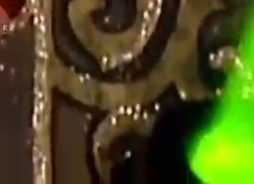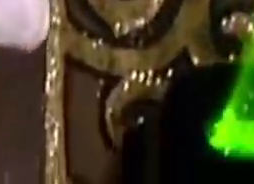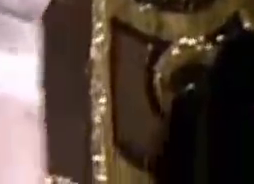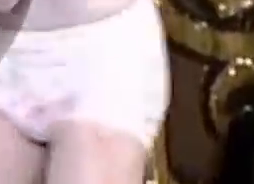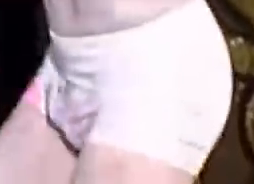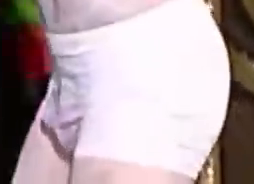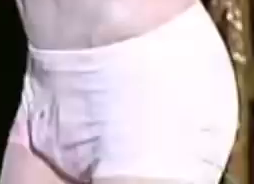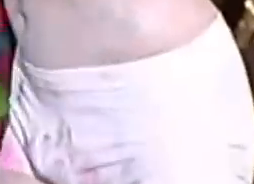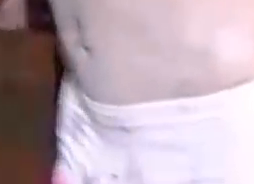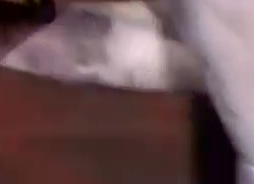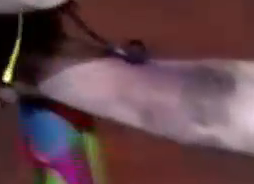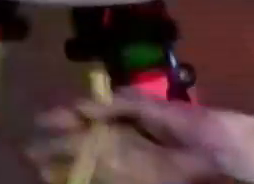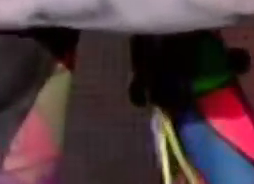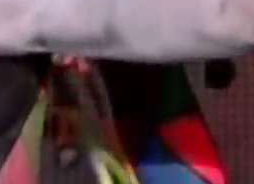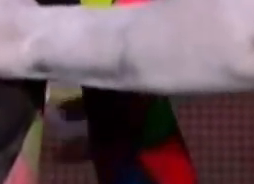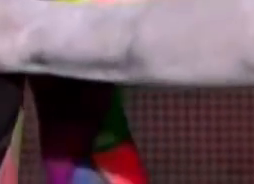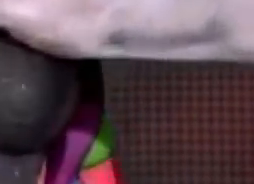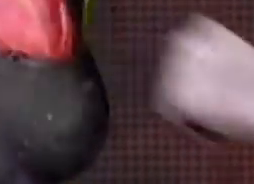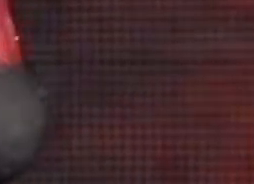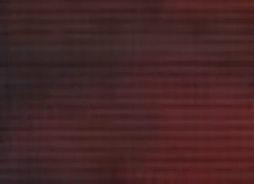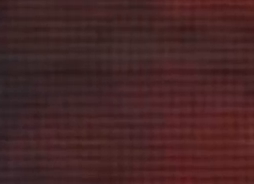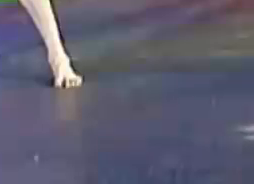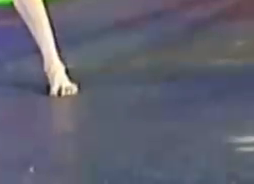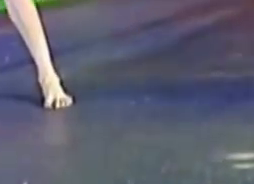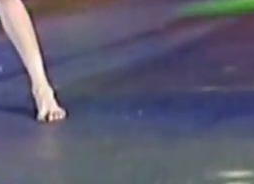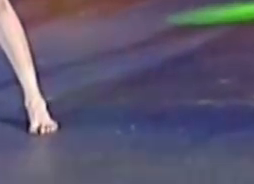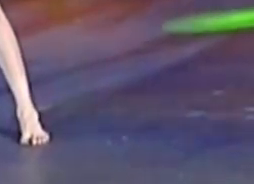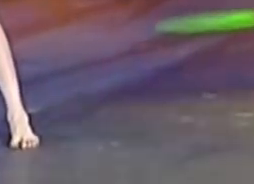to the beat. We couldn't had it